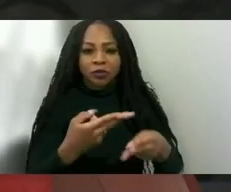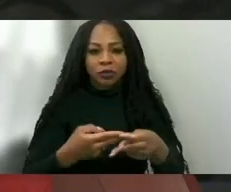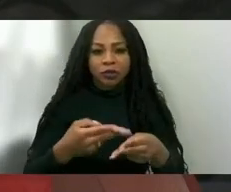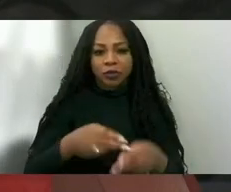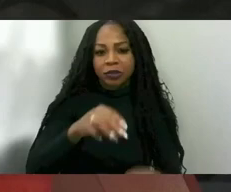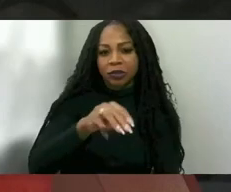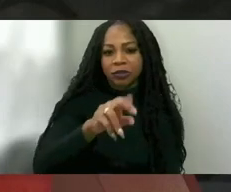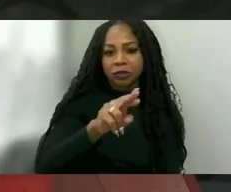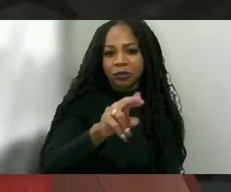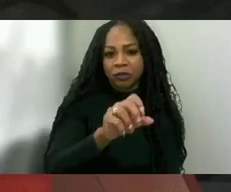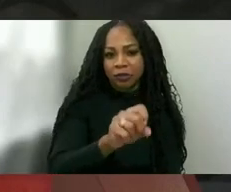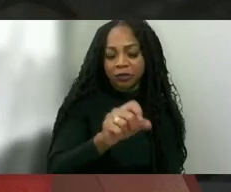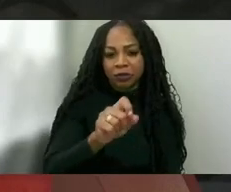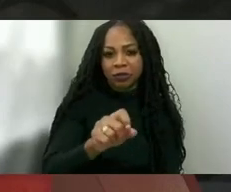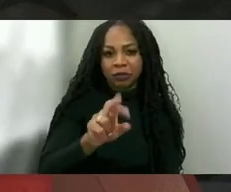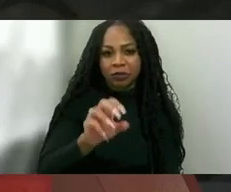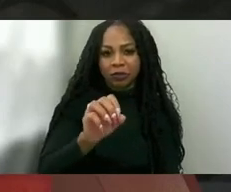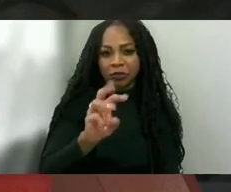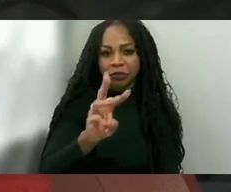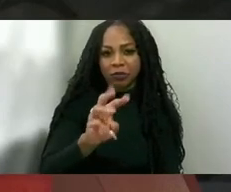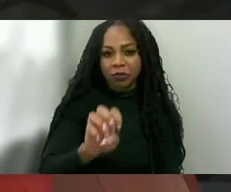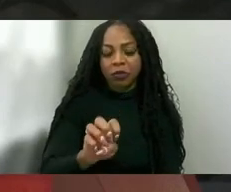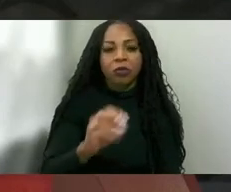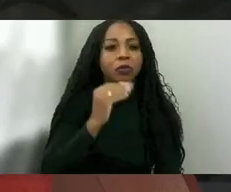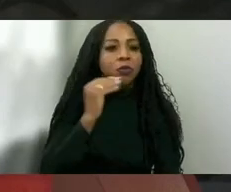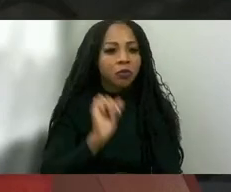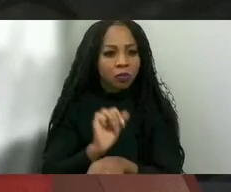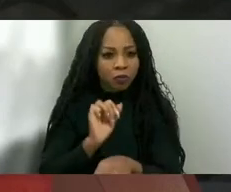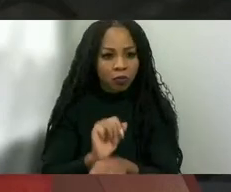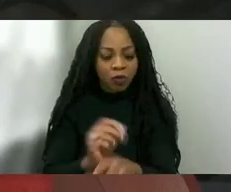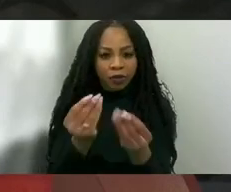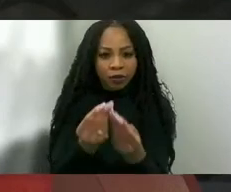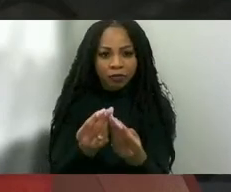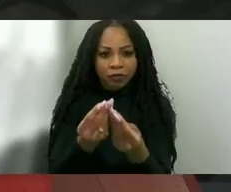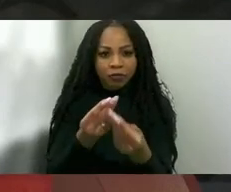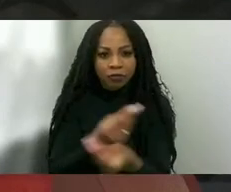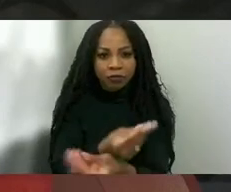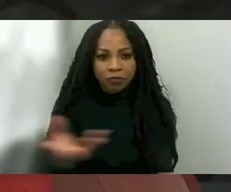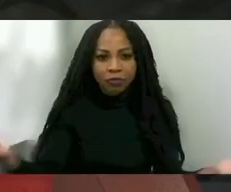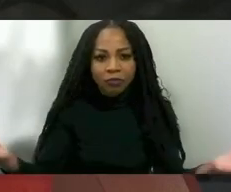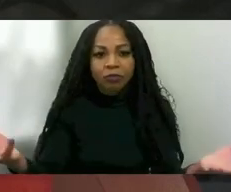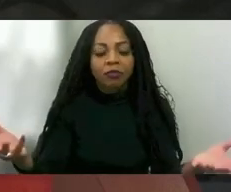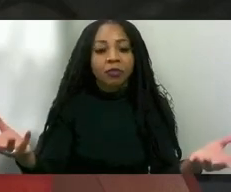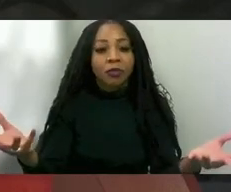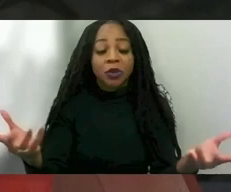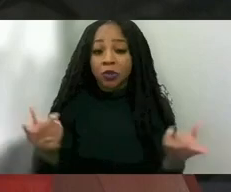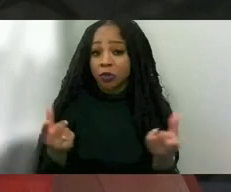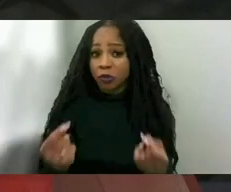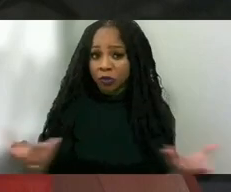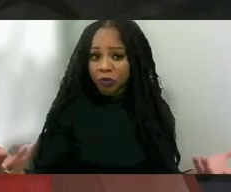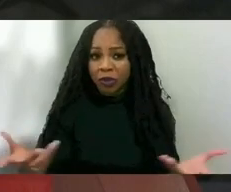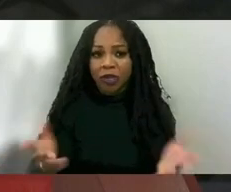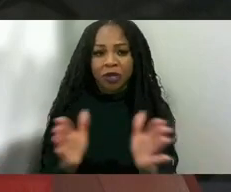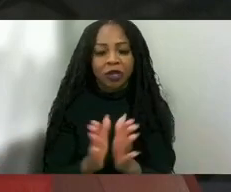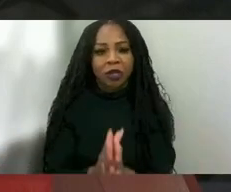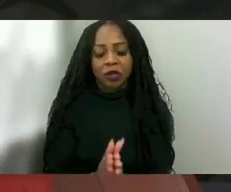homework for the weekend to learn a story from the book Histoire